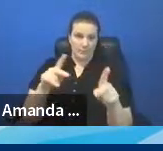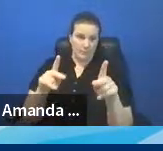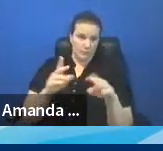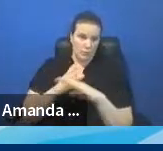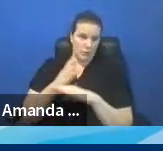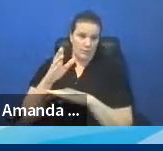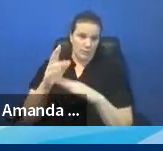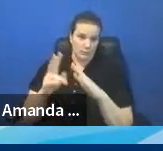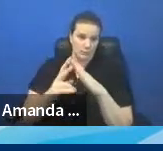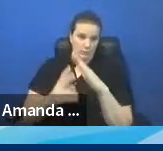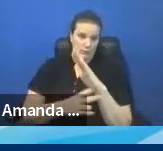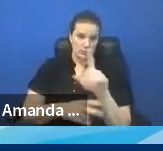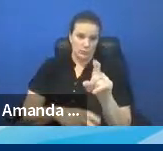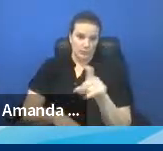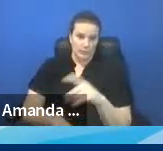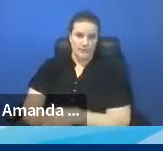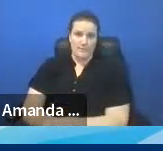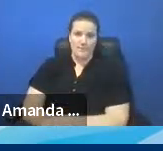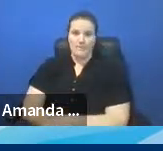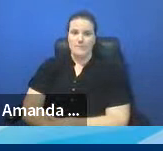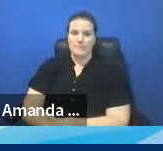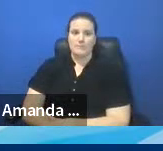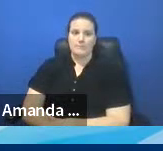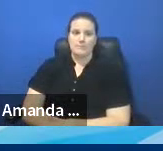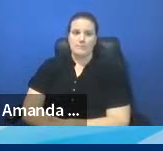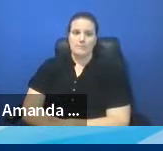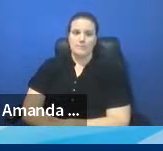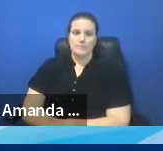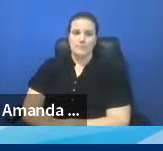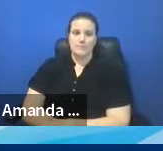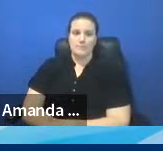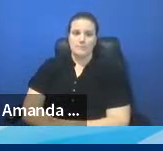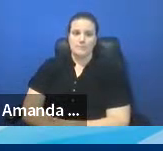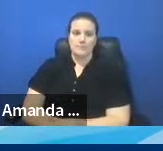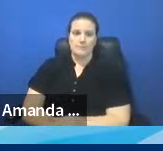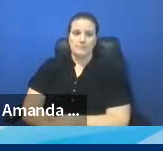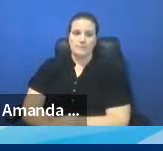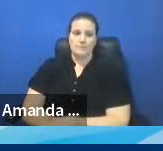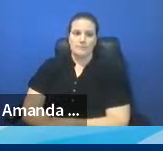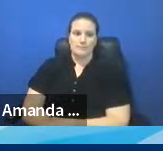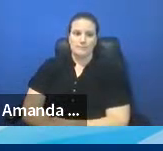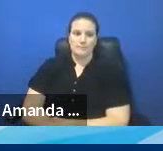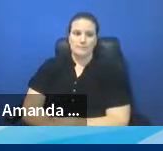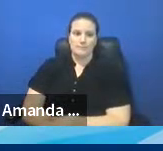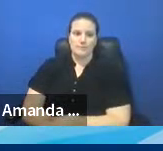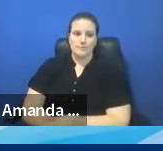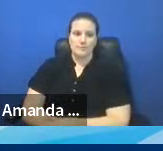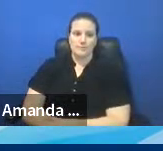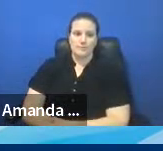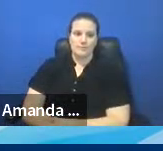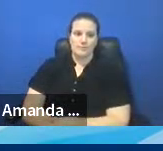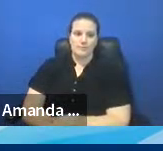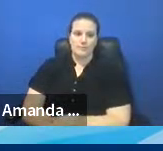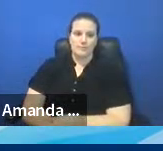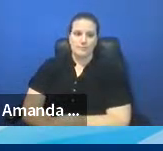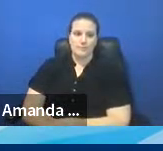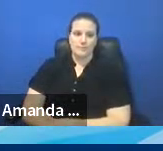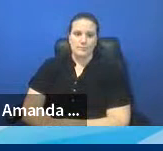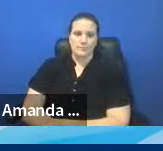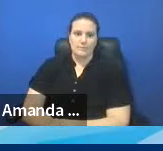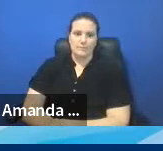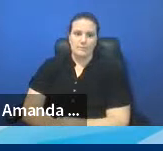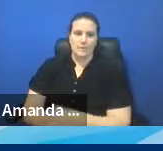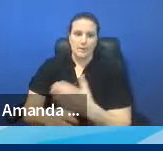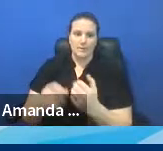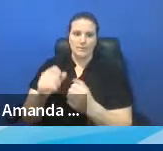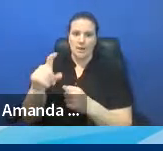bridge. I probably shouldn't ask the question, but that's okay. Maybe I should flip it back to the bikers and